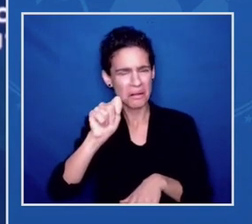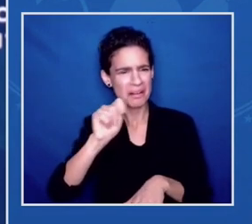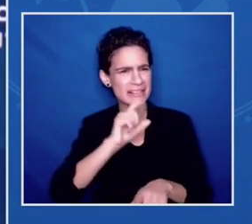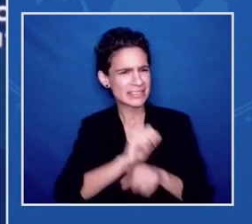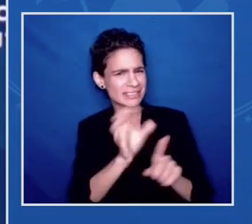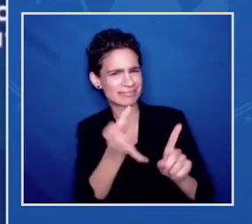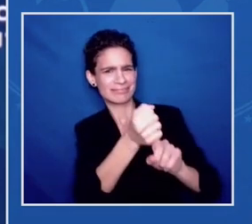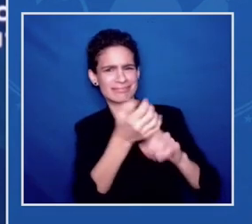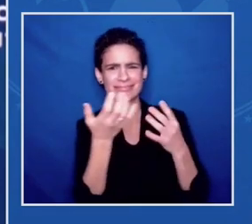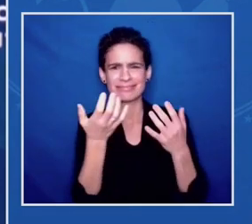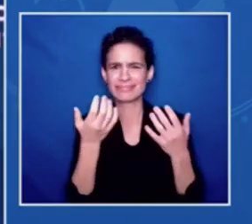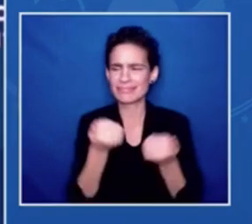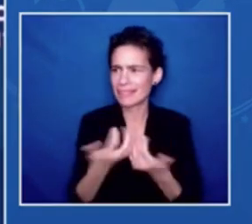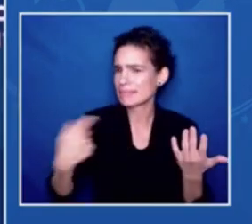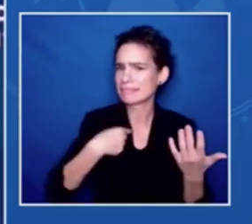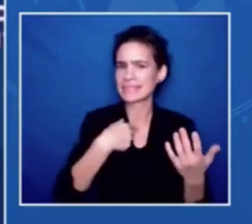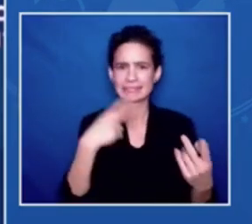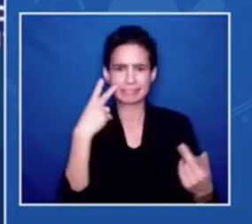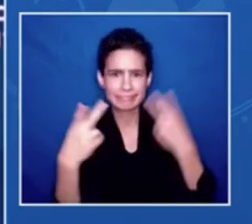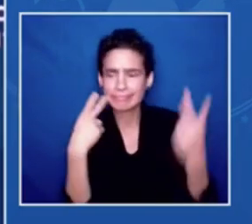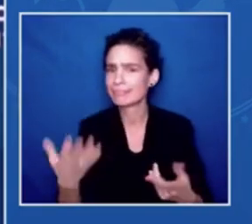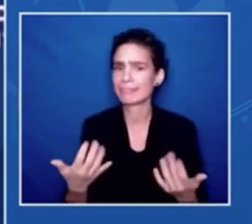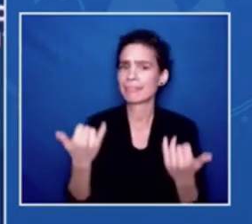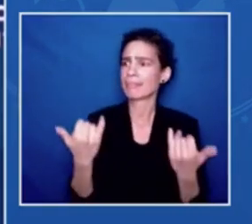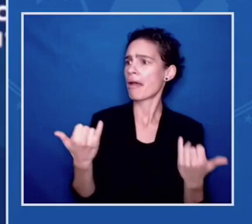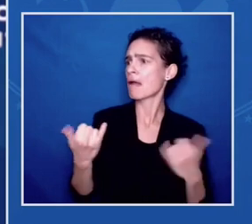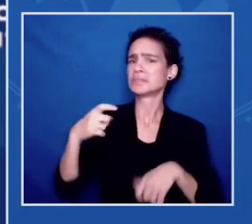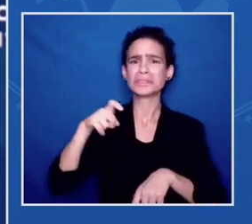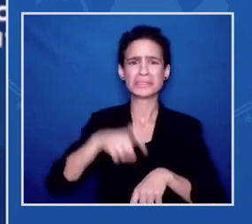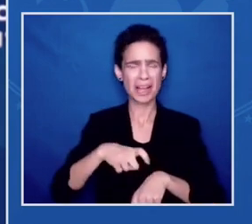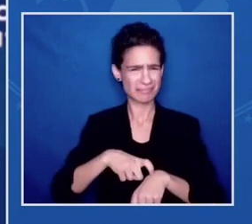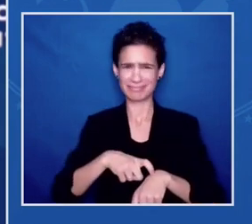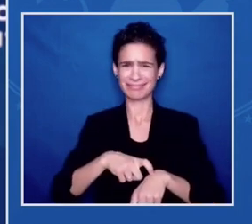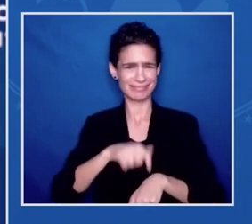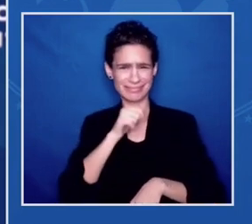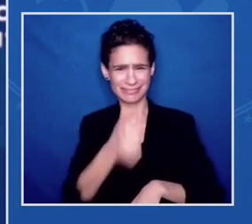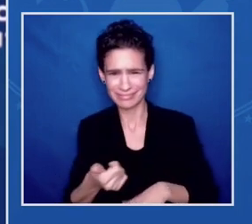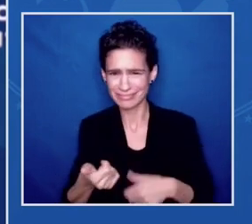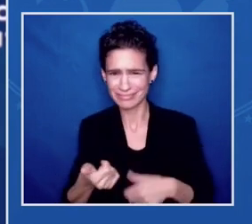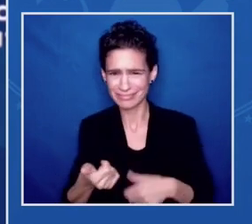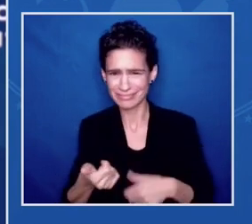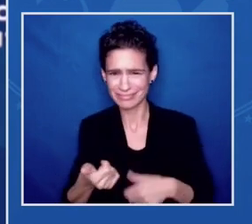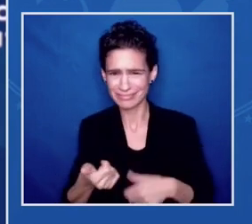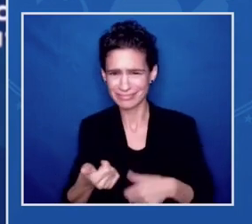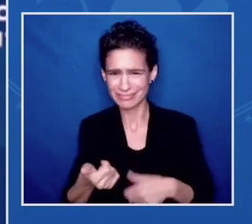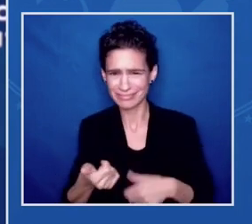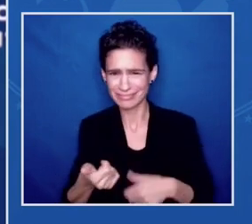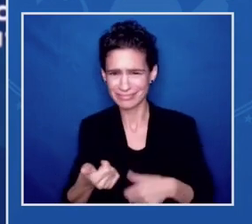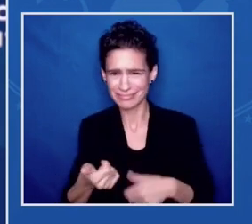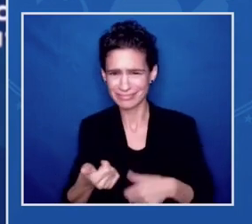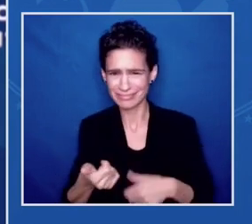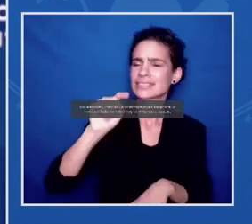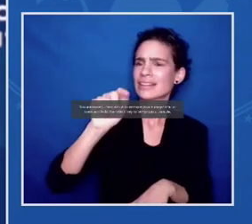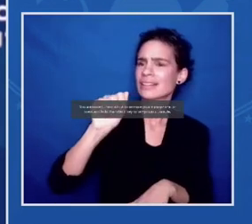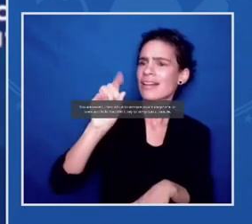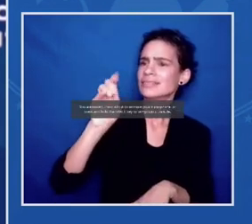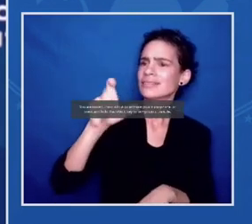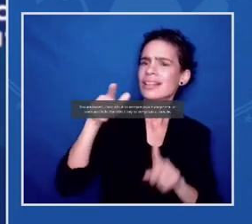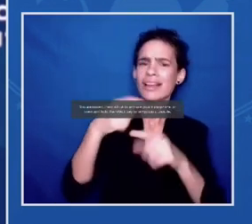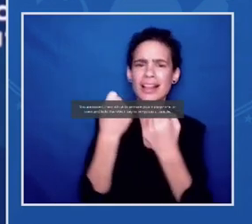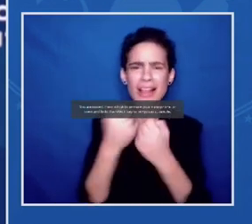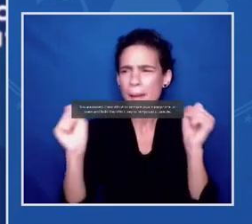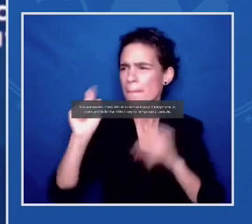unlike anything we've seen in modern times. An assault on the citadel of liberty, the